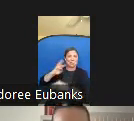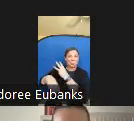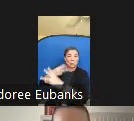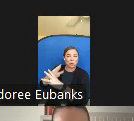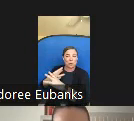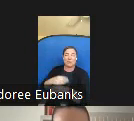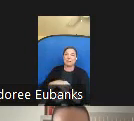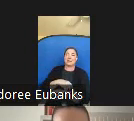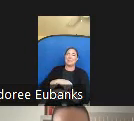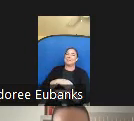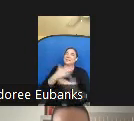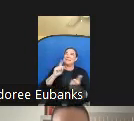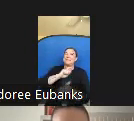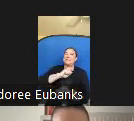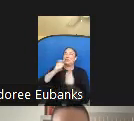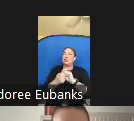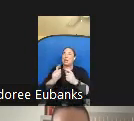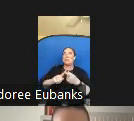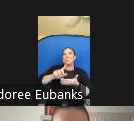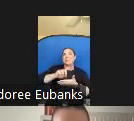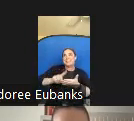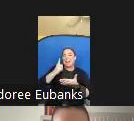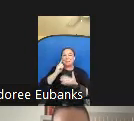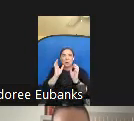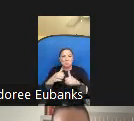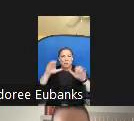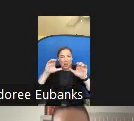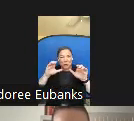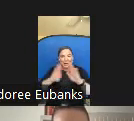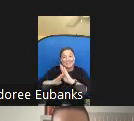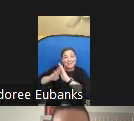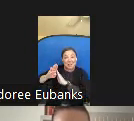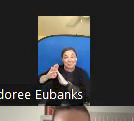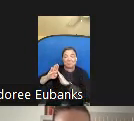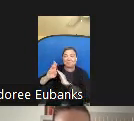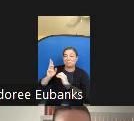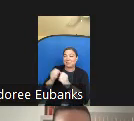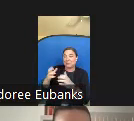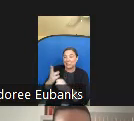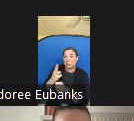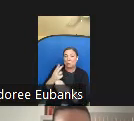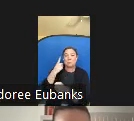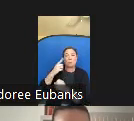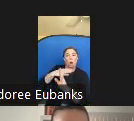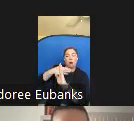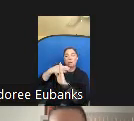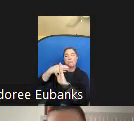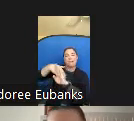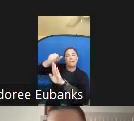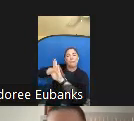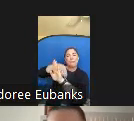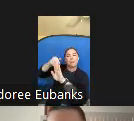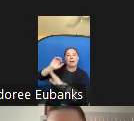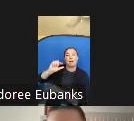to designs of pottery, of the development, even an expanded use of glazes, for example, they all have particular